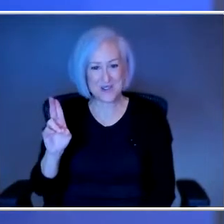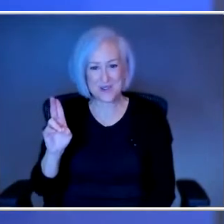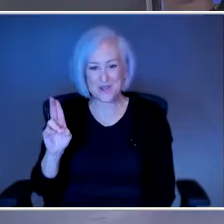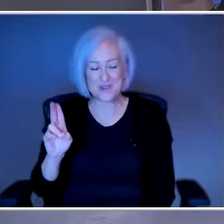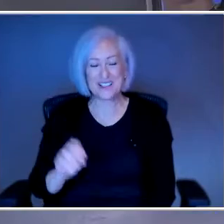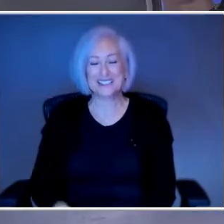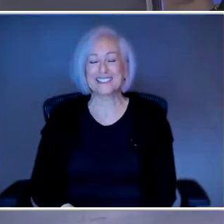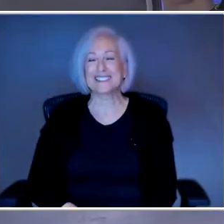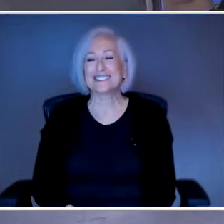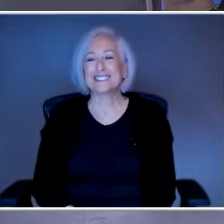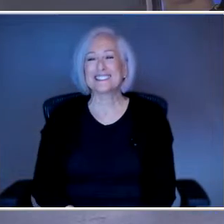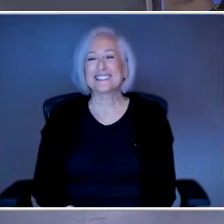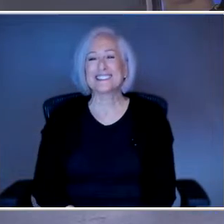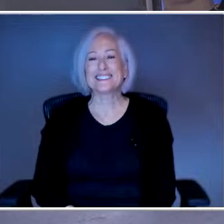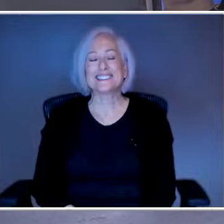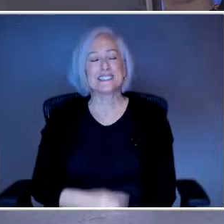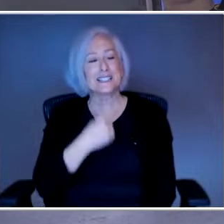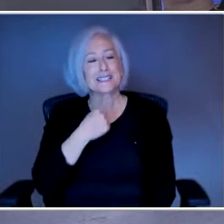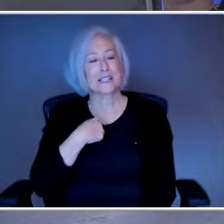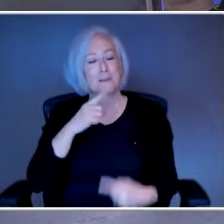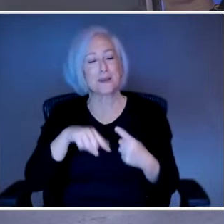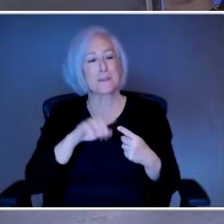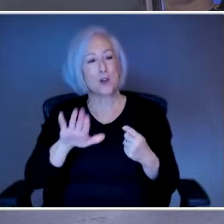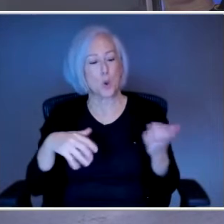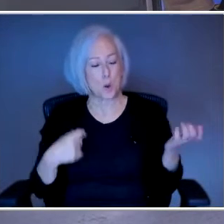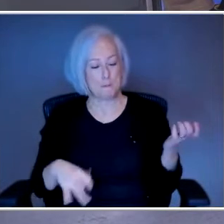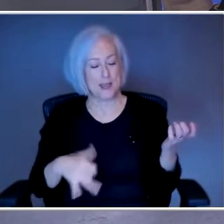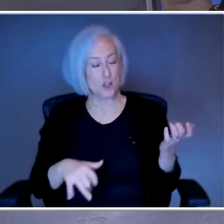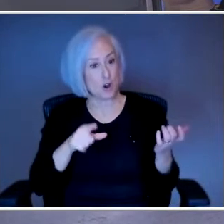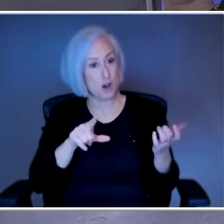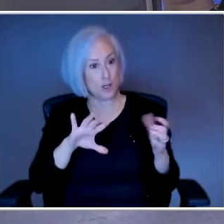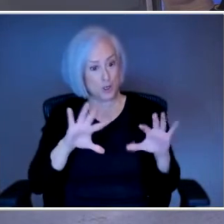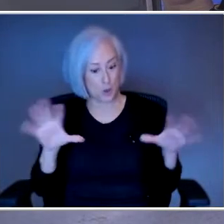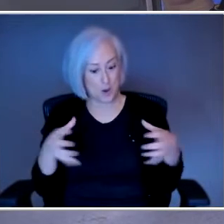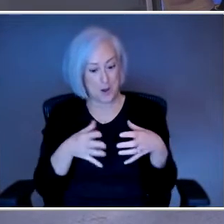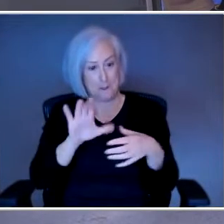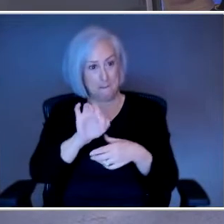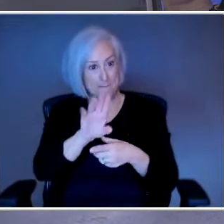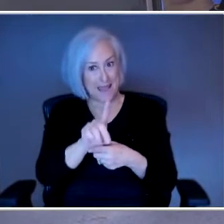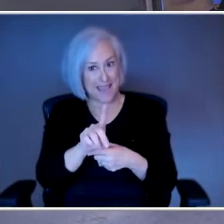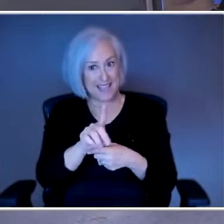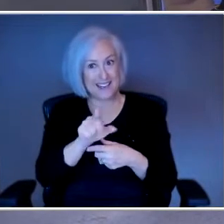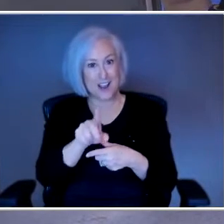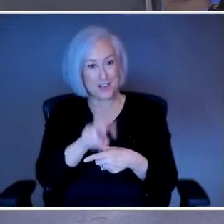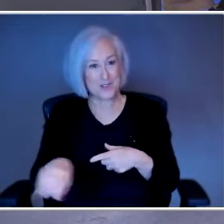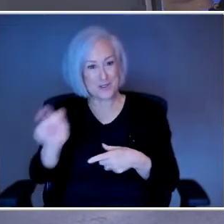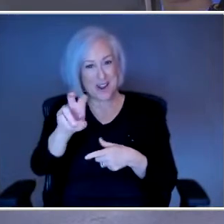tell us more about this banjo real quick. Do you play with a band, and are you getting back on the road? What's happening?